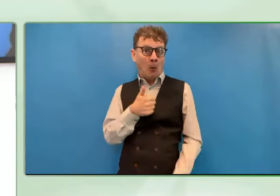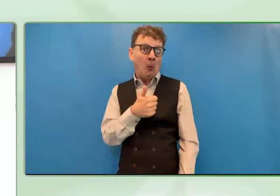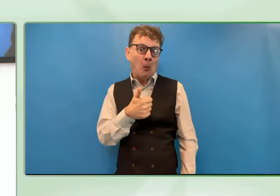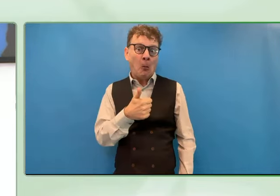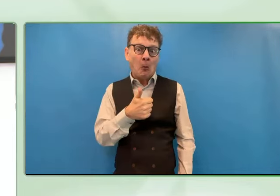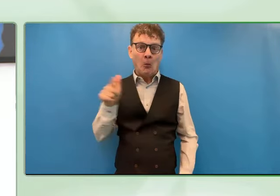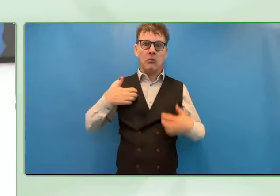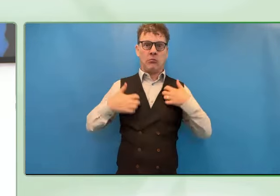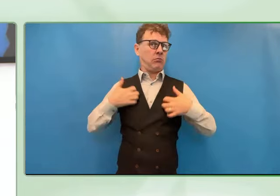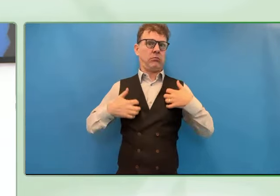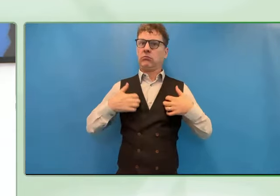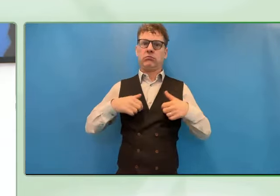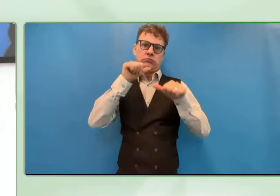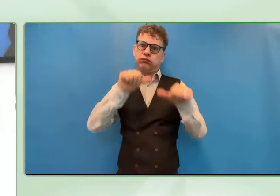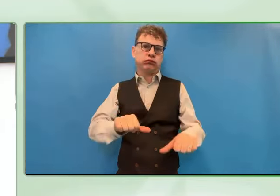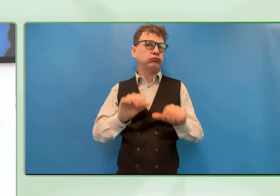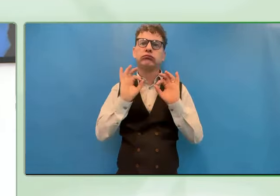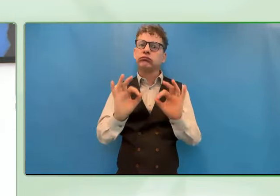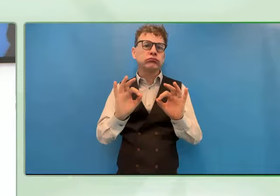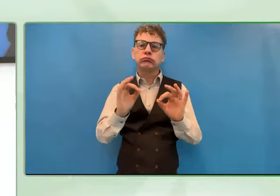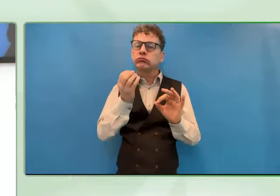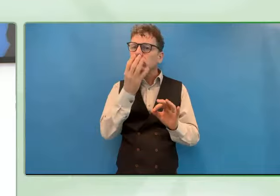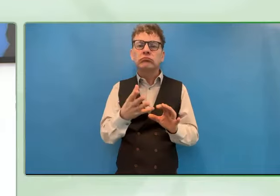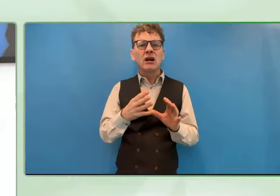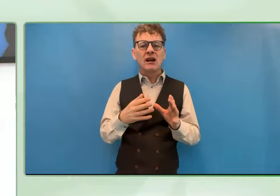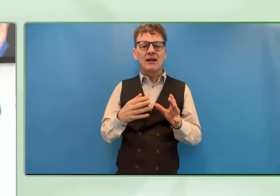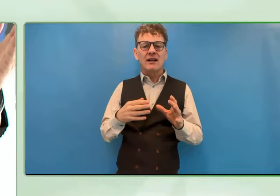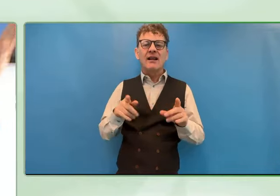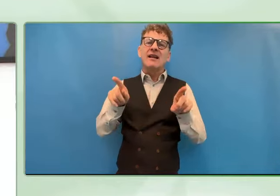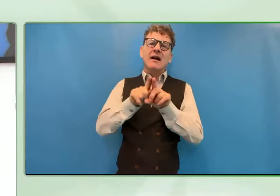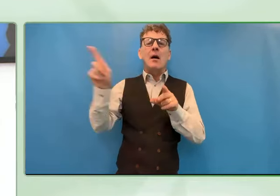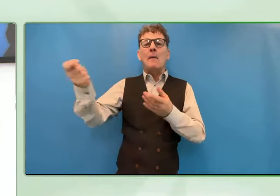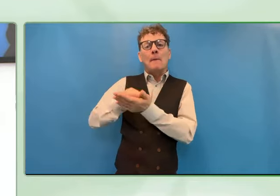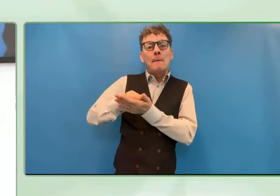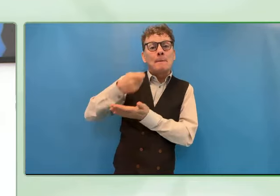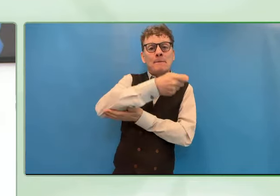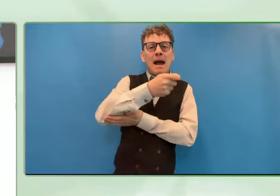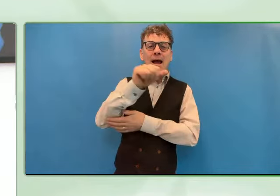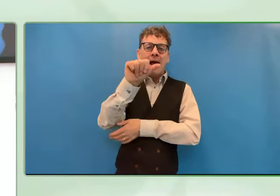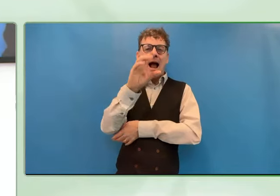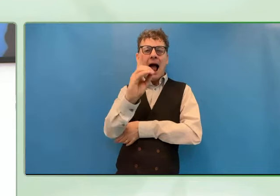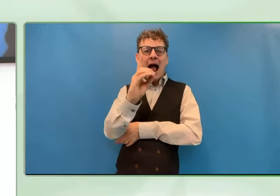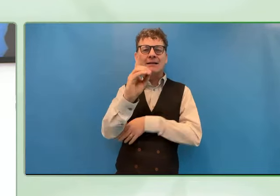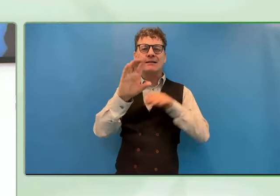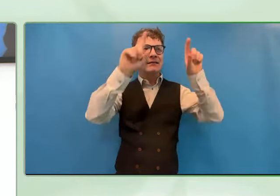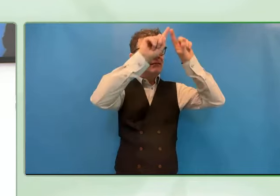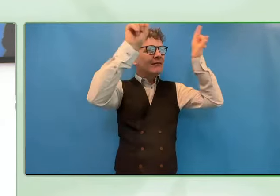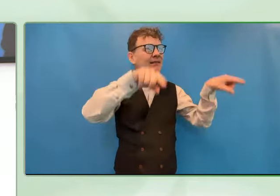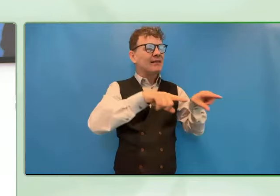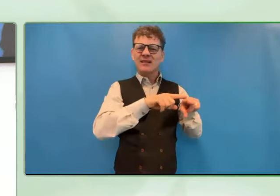it. Why don't you, because instead of putting a billboard, you can rather have 50 ramps or 100 toilets around the city